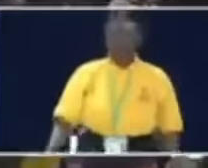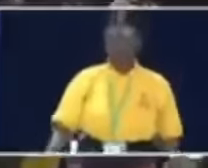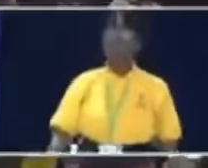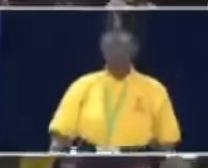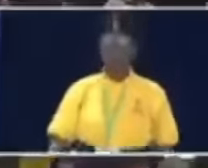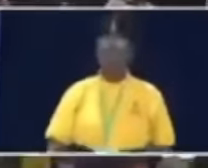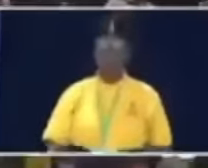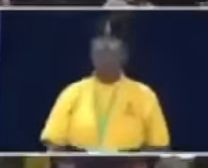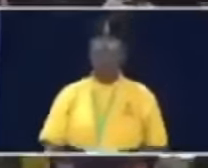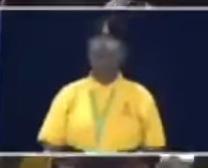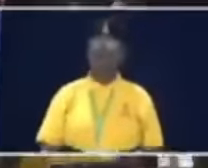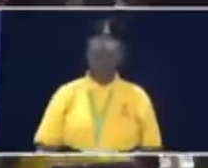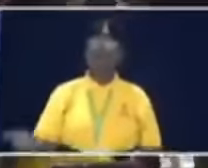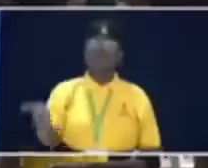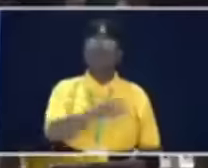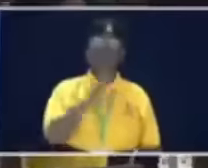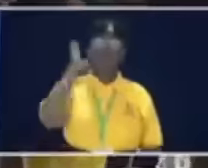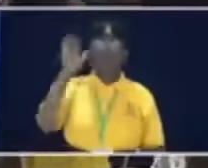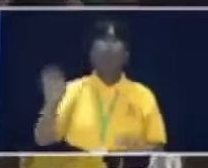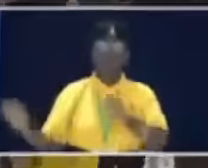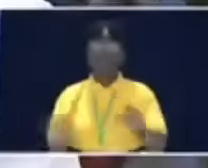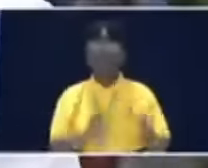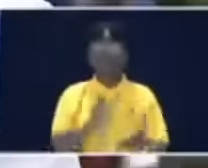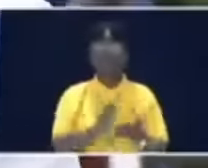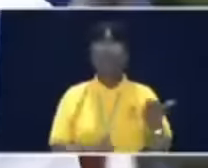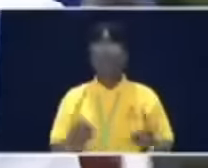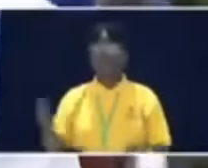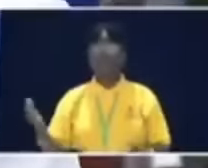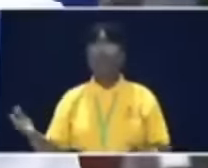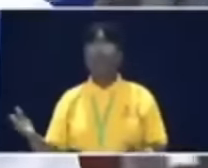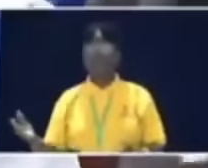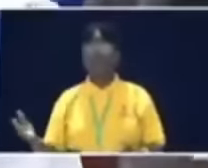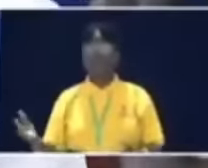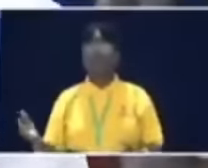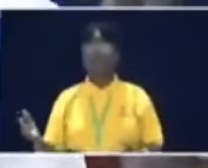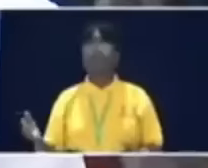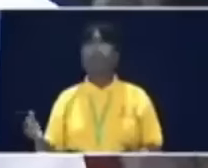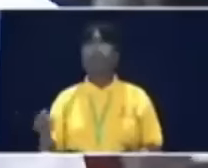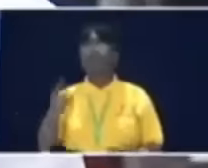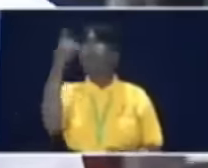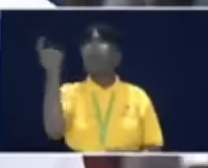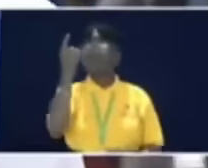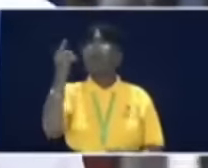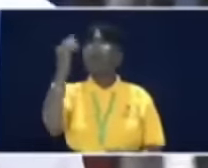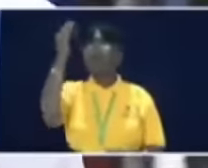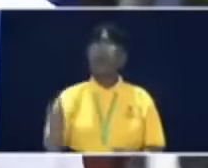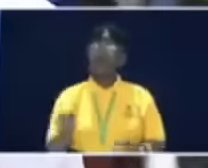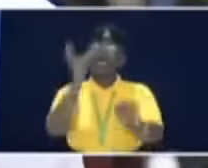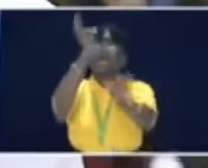And you're going to do something. O Only by faith. If you don't believe